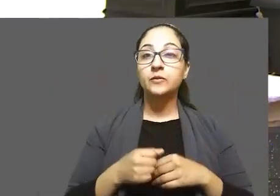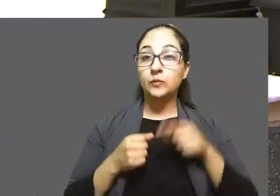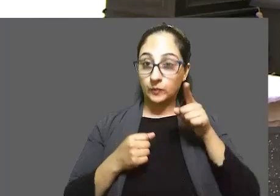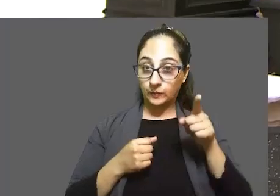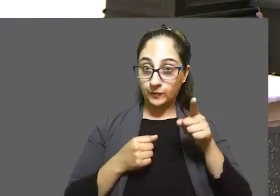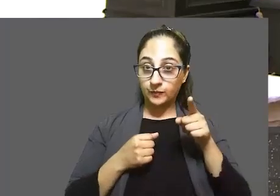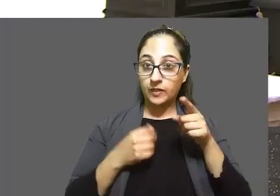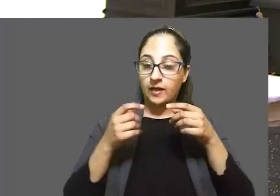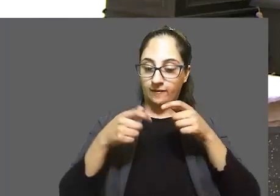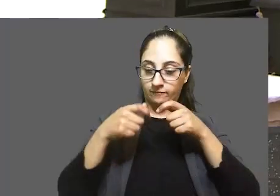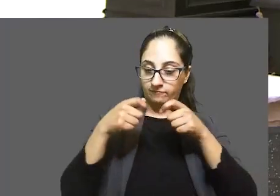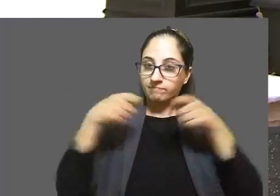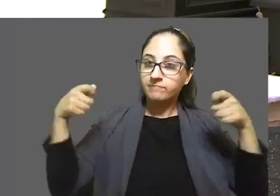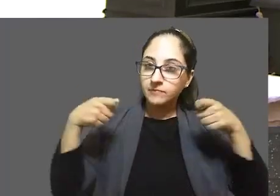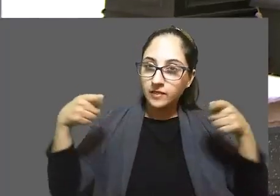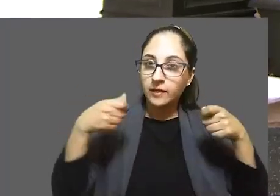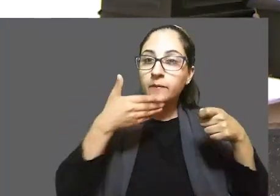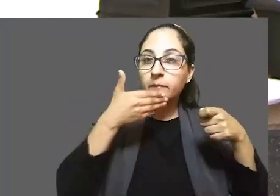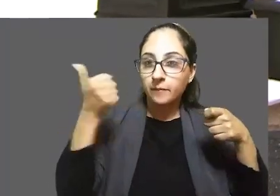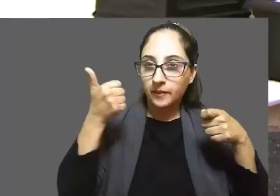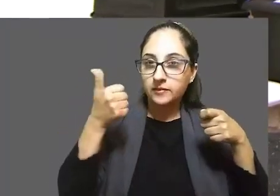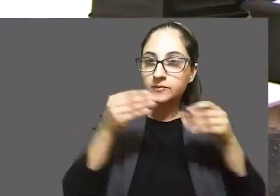more effective than masks with ear loops.